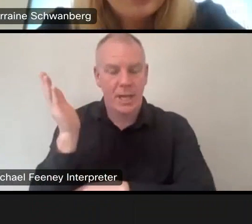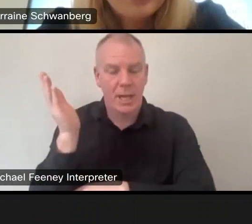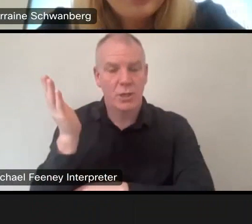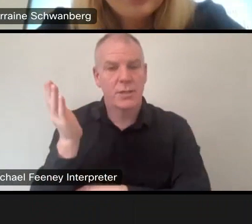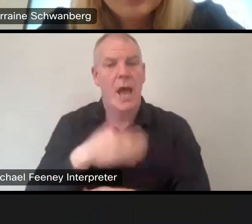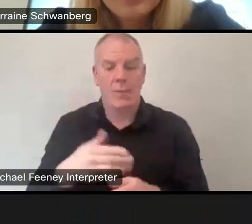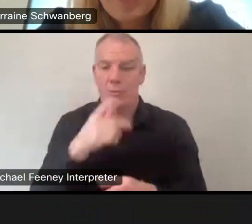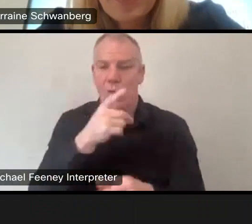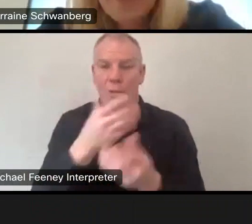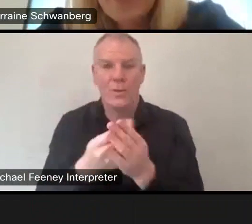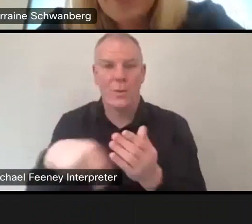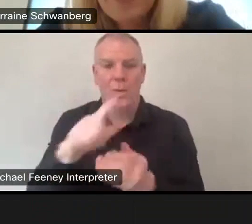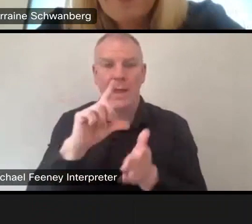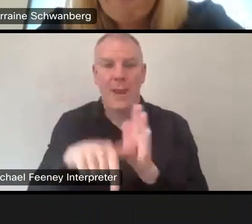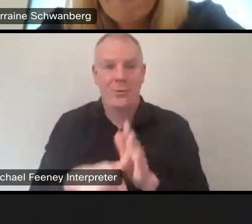up with you shortly.